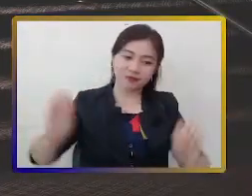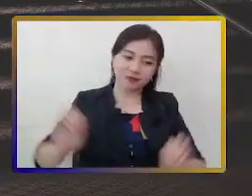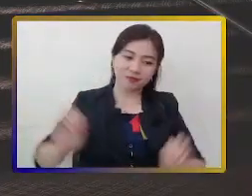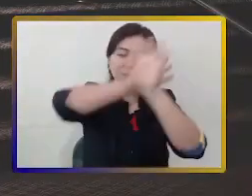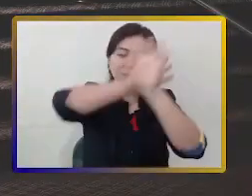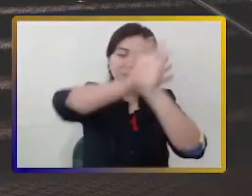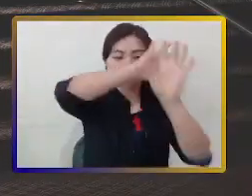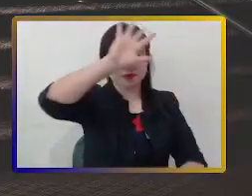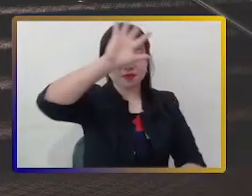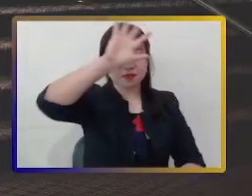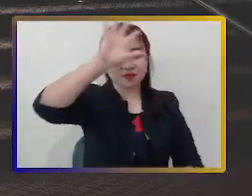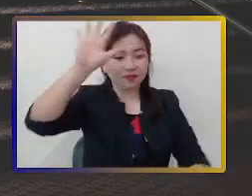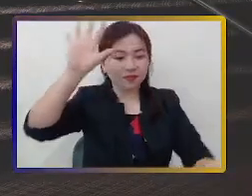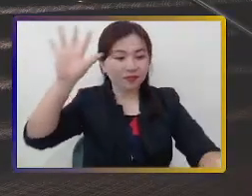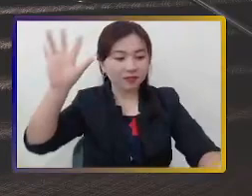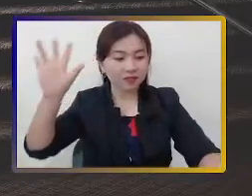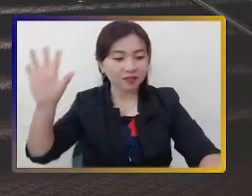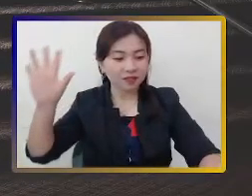clear